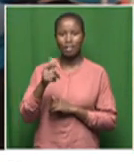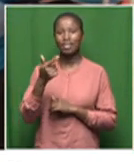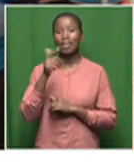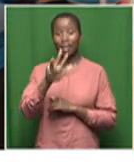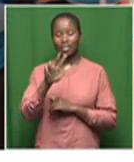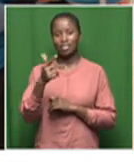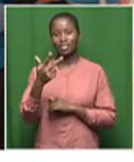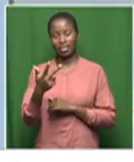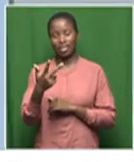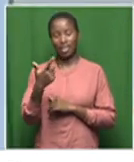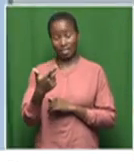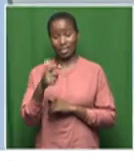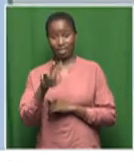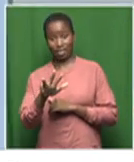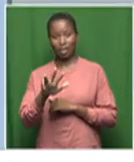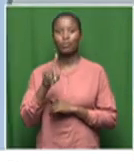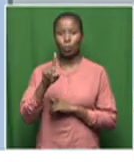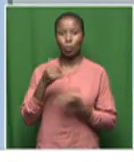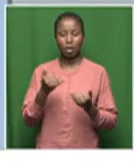1,518,979. Recoveries stand at